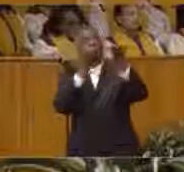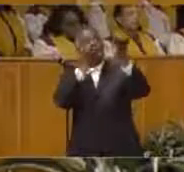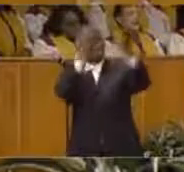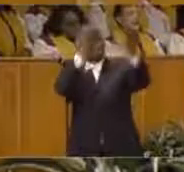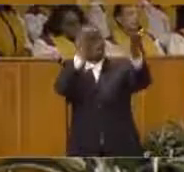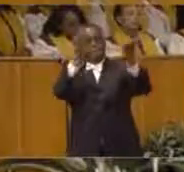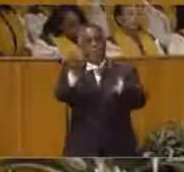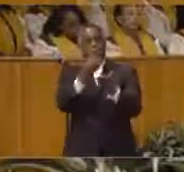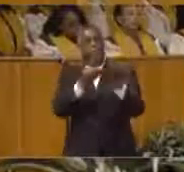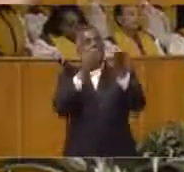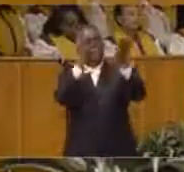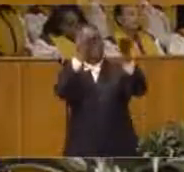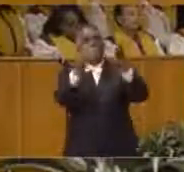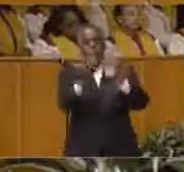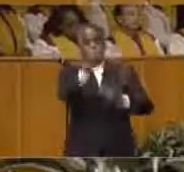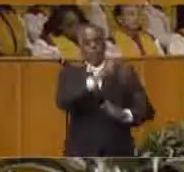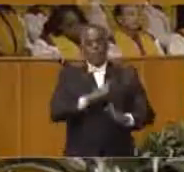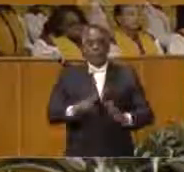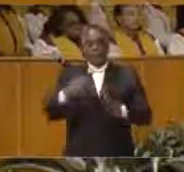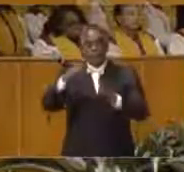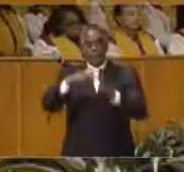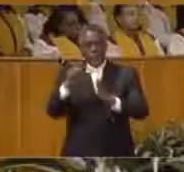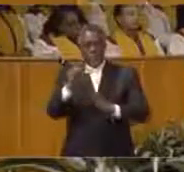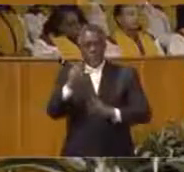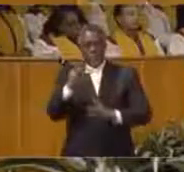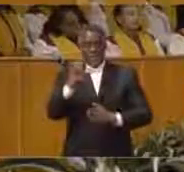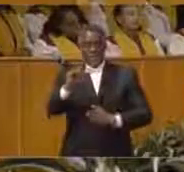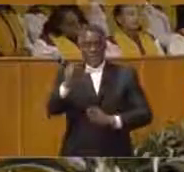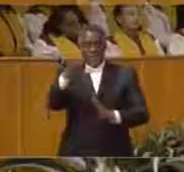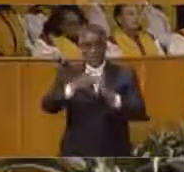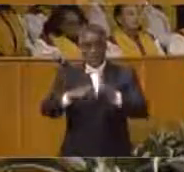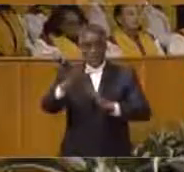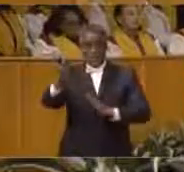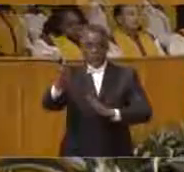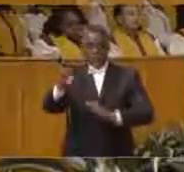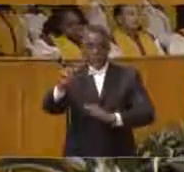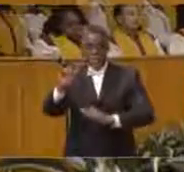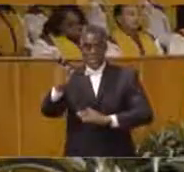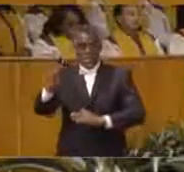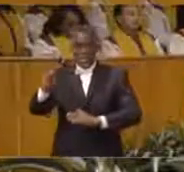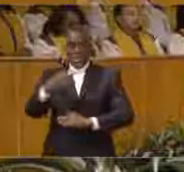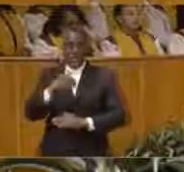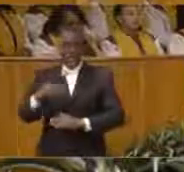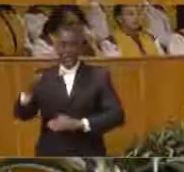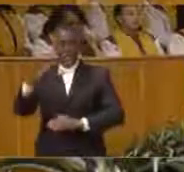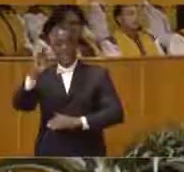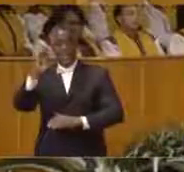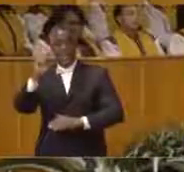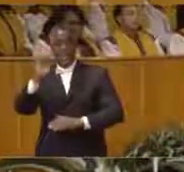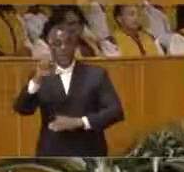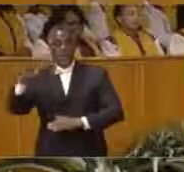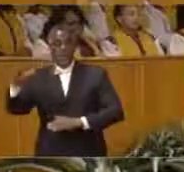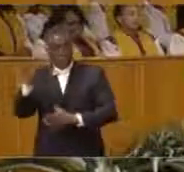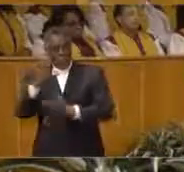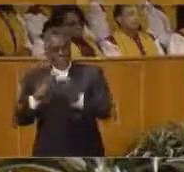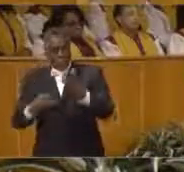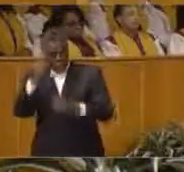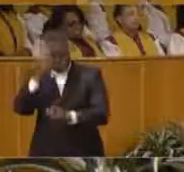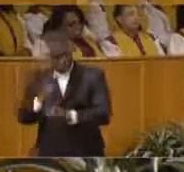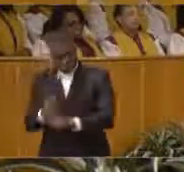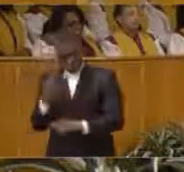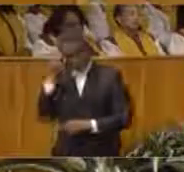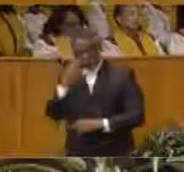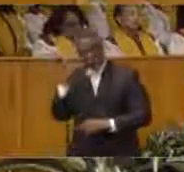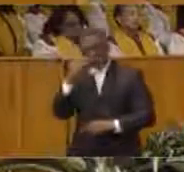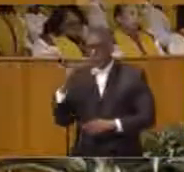Lord. All you need to do is read to Genesis chapter 4. That whole Cain and Abel fiasco started because both Cain and Abel